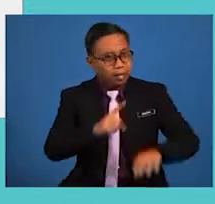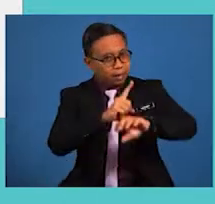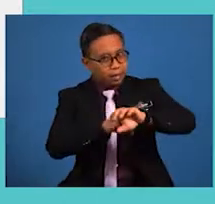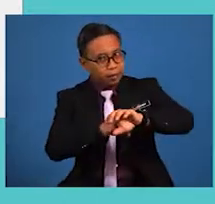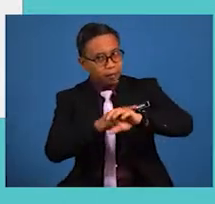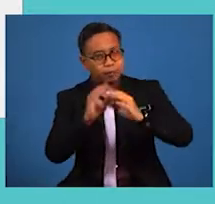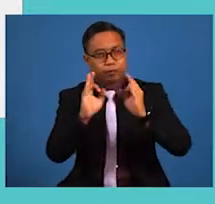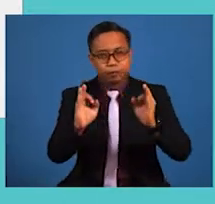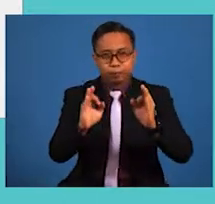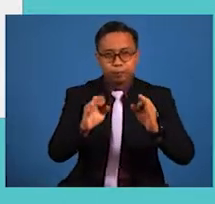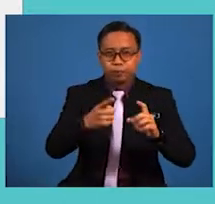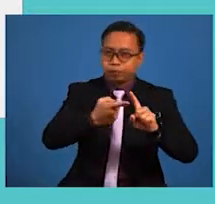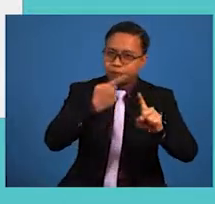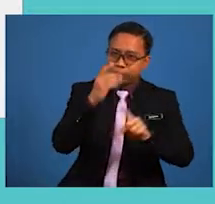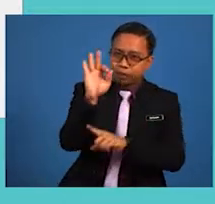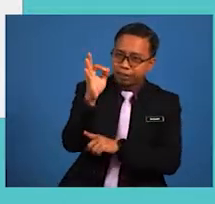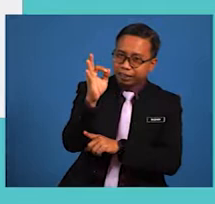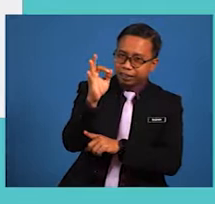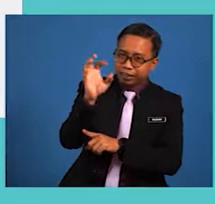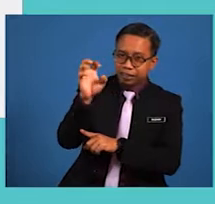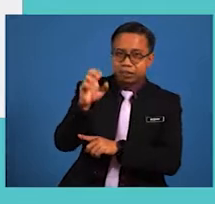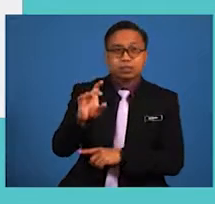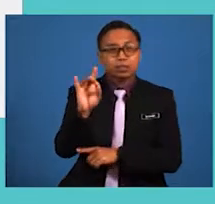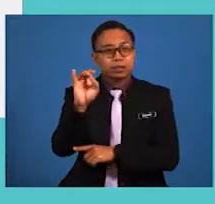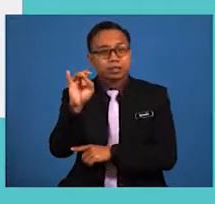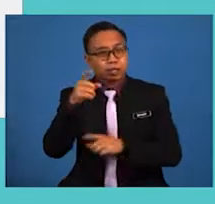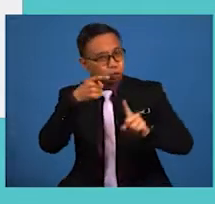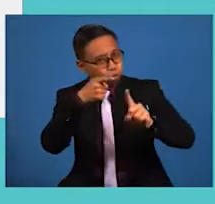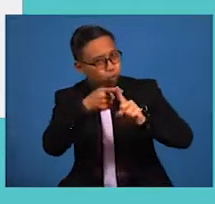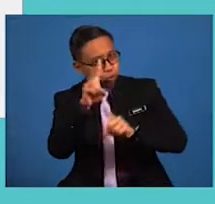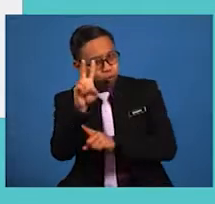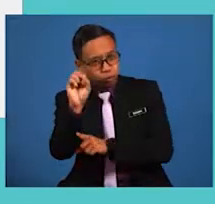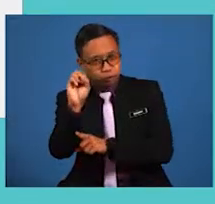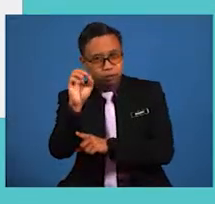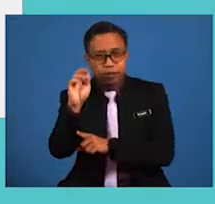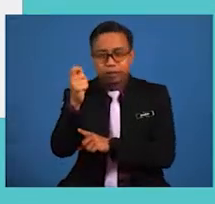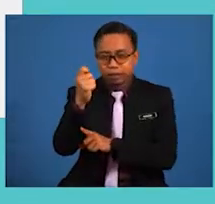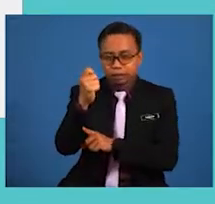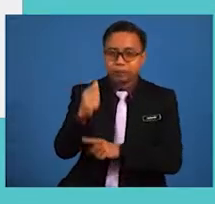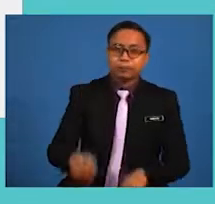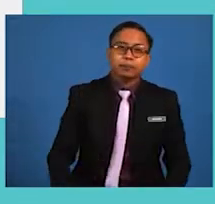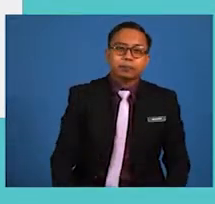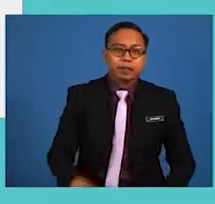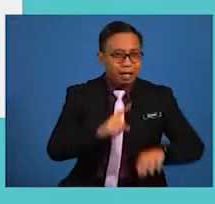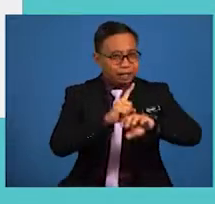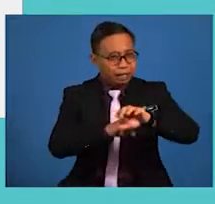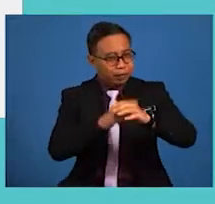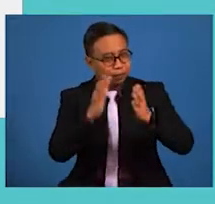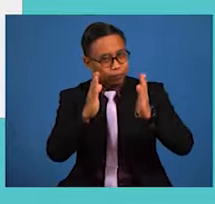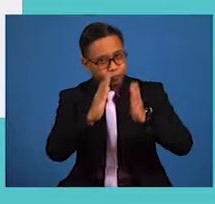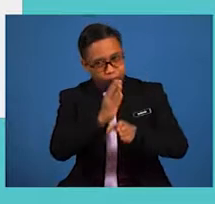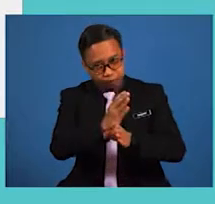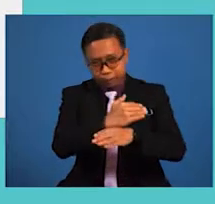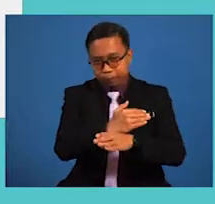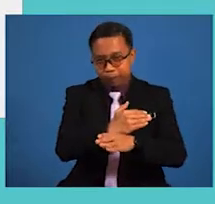from 1970 to 2010. Specifically, the time frame indicated in figure